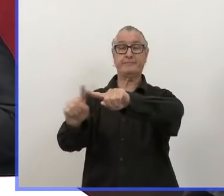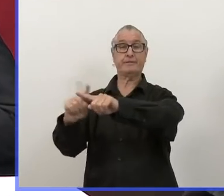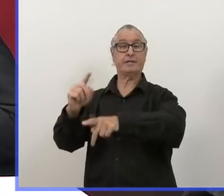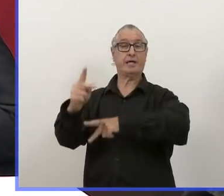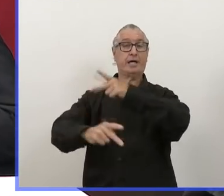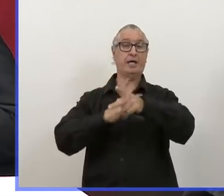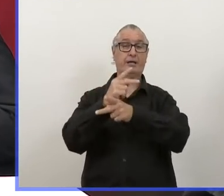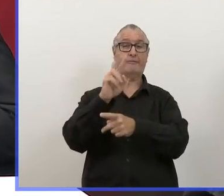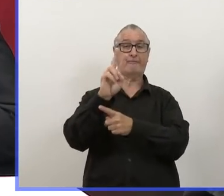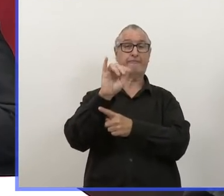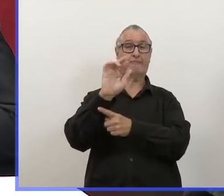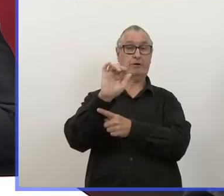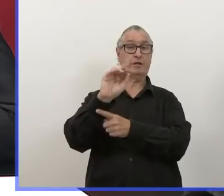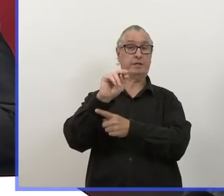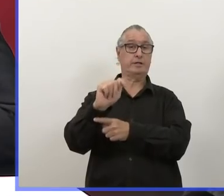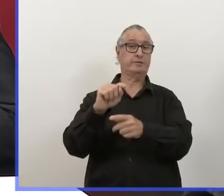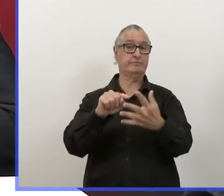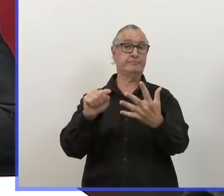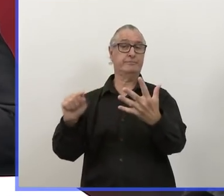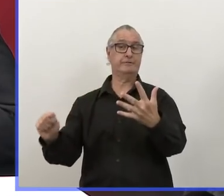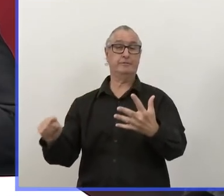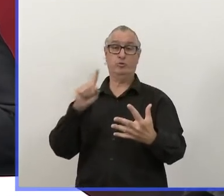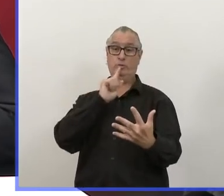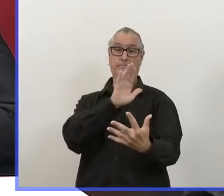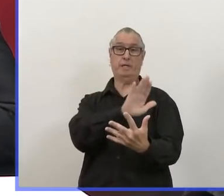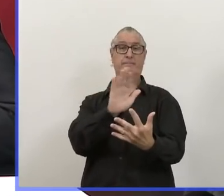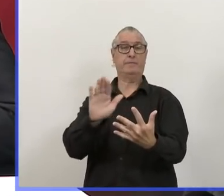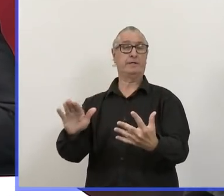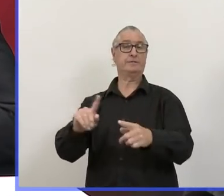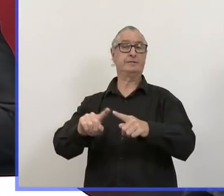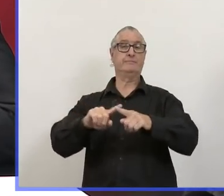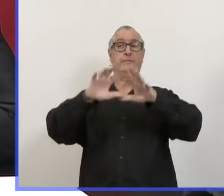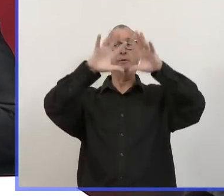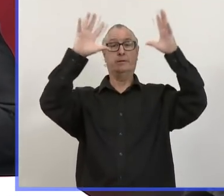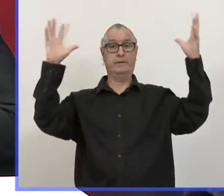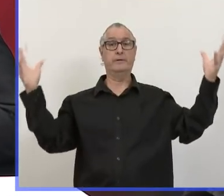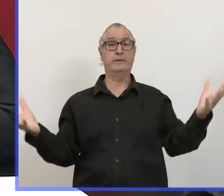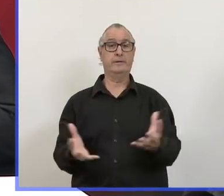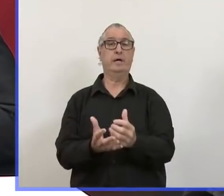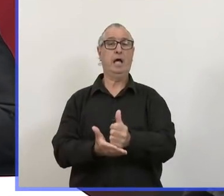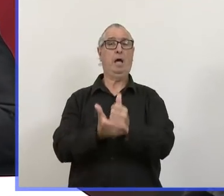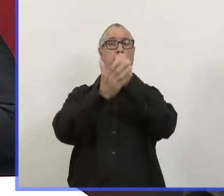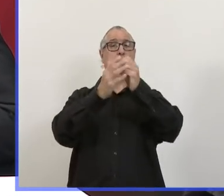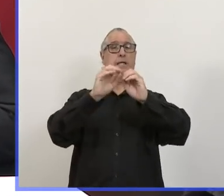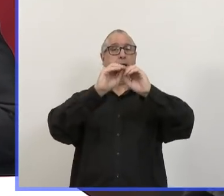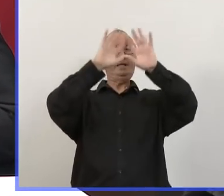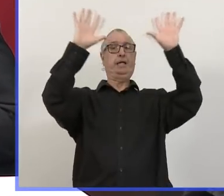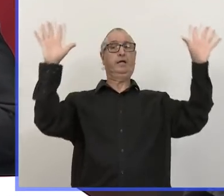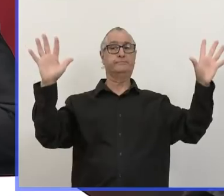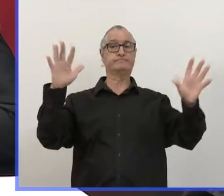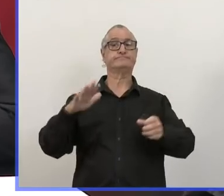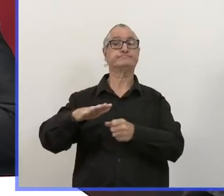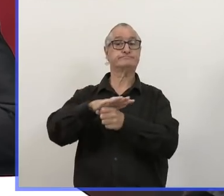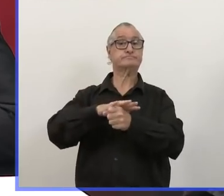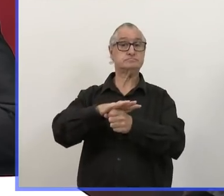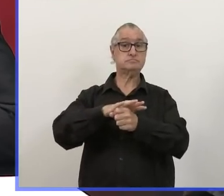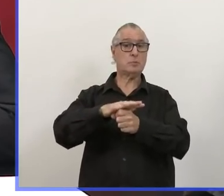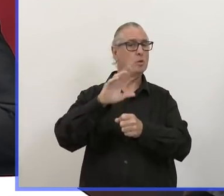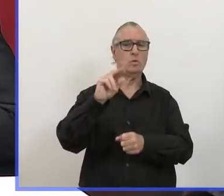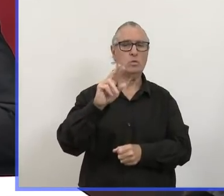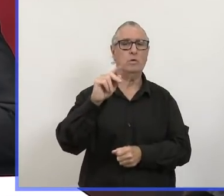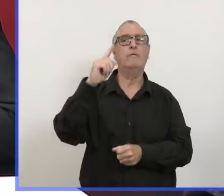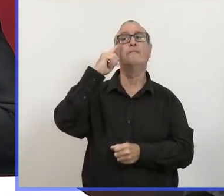So we're continuing to look at that information. We just don't do it locally. We have a national task force that we